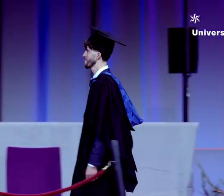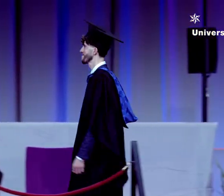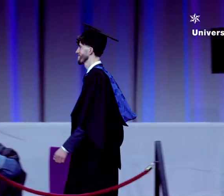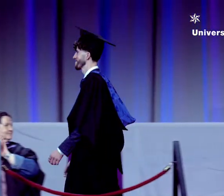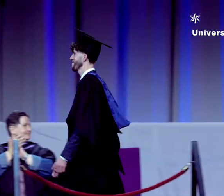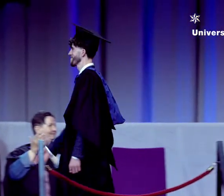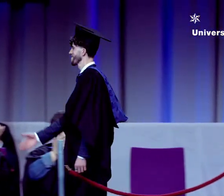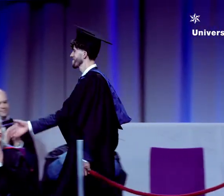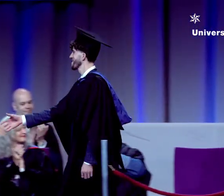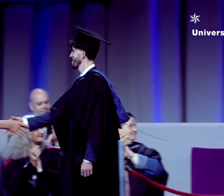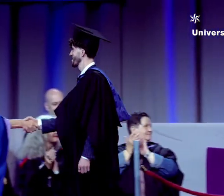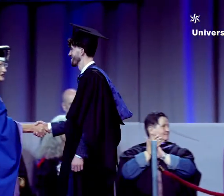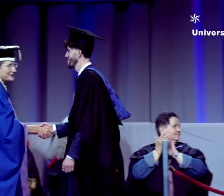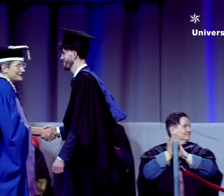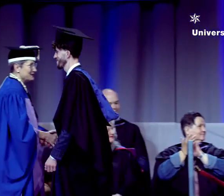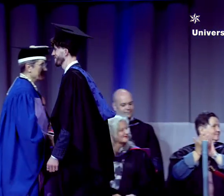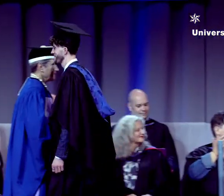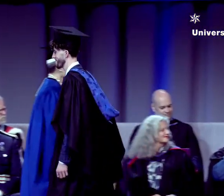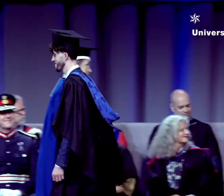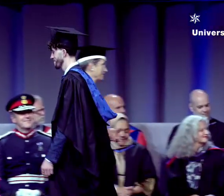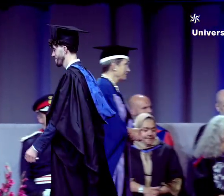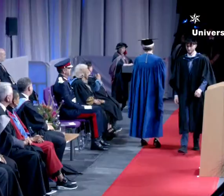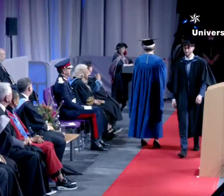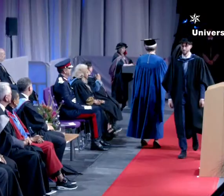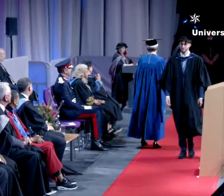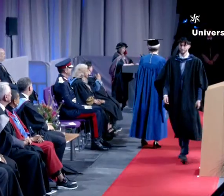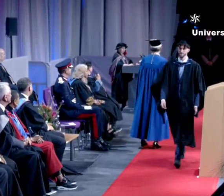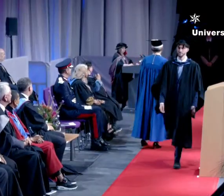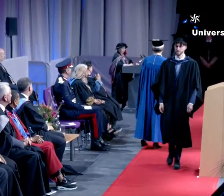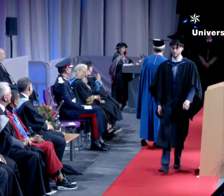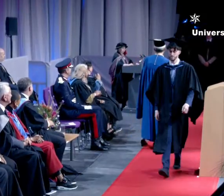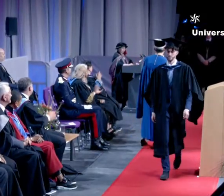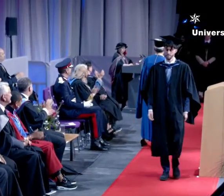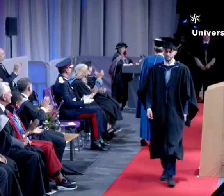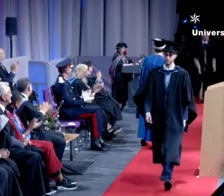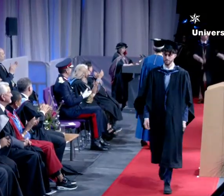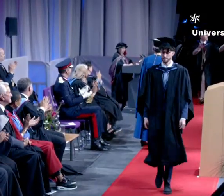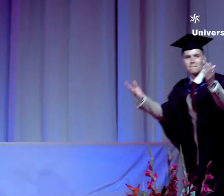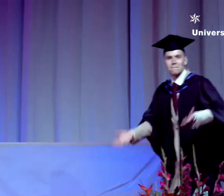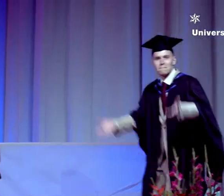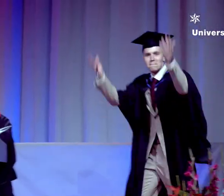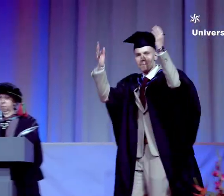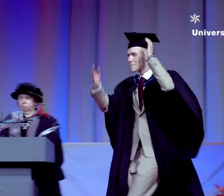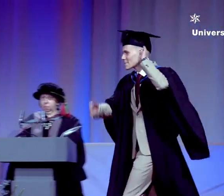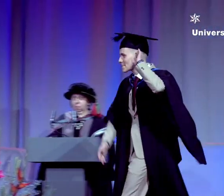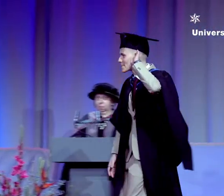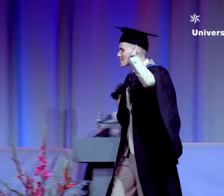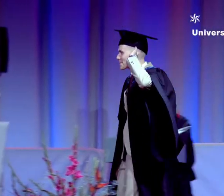Daniel Hill.